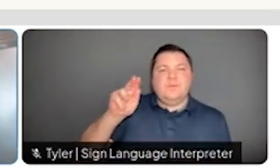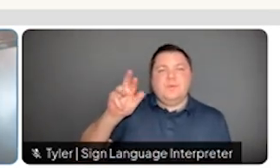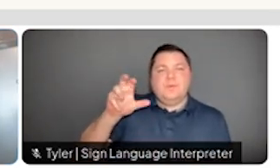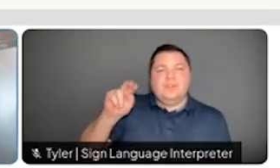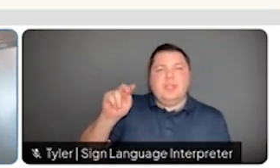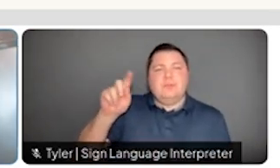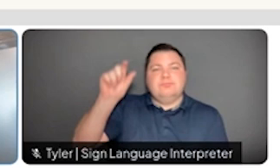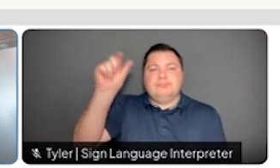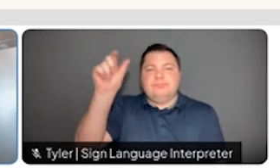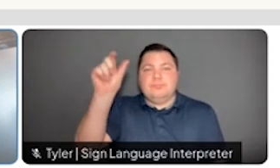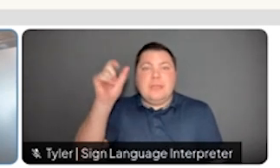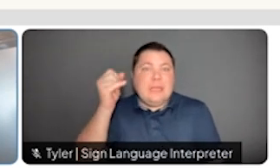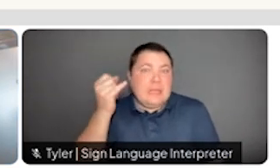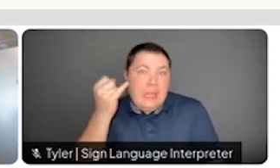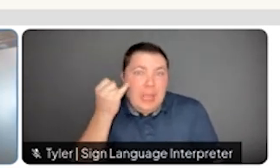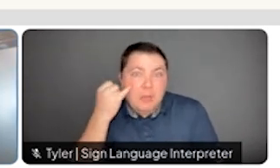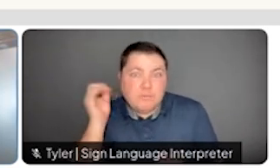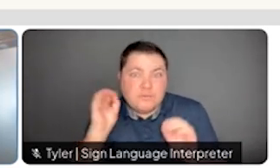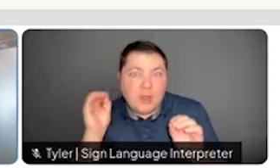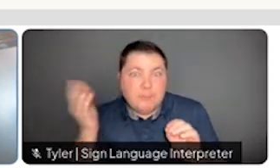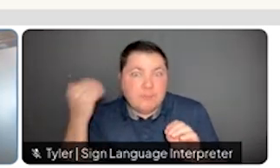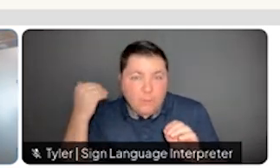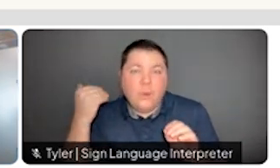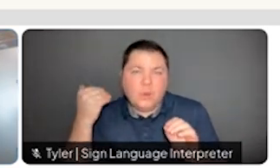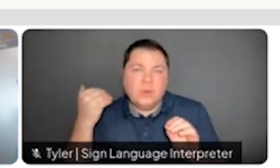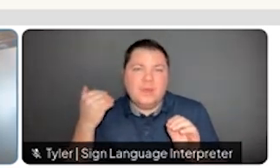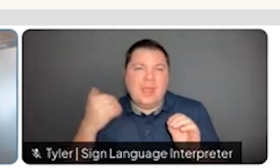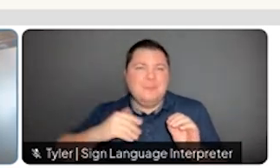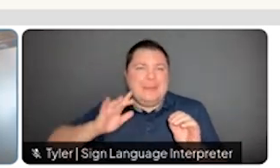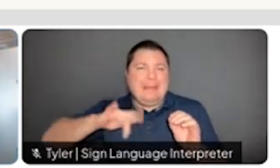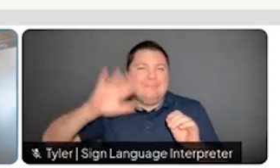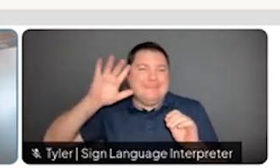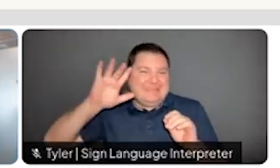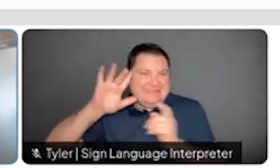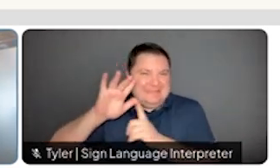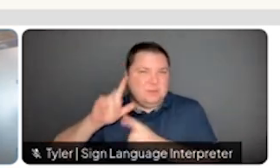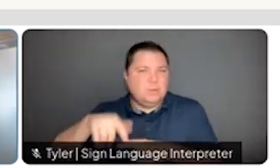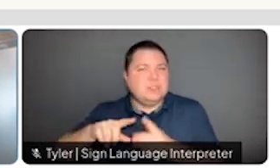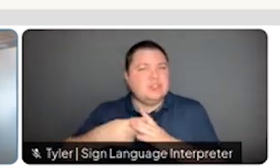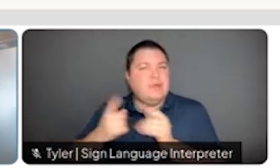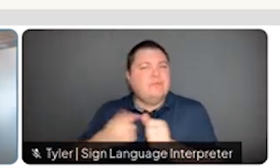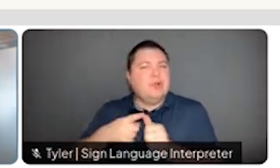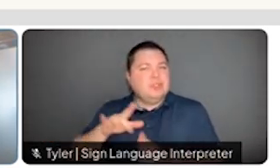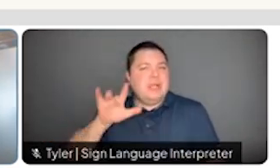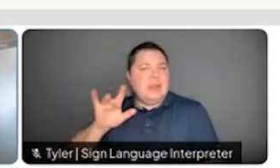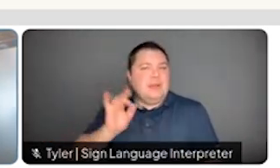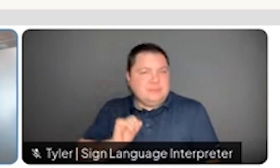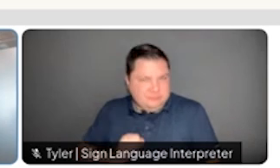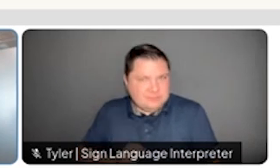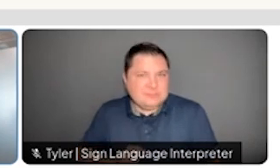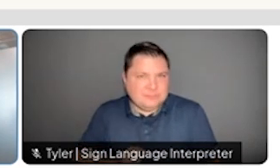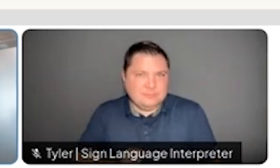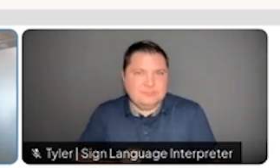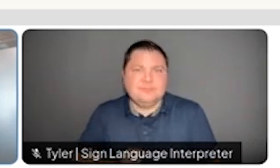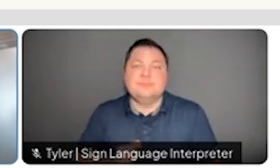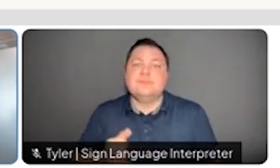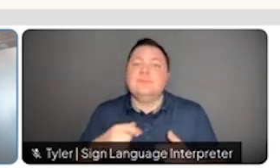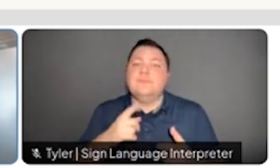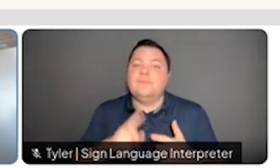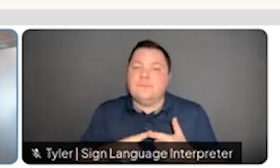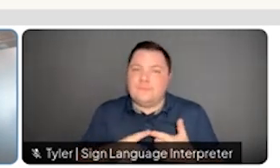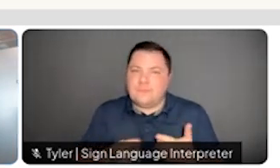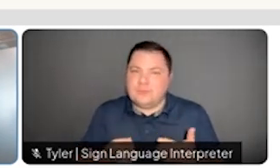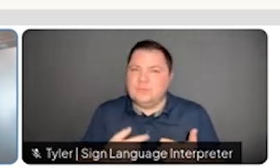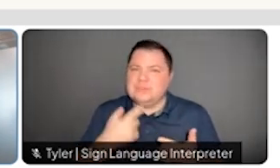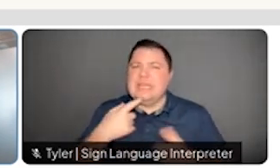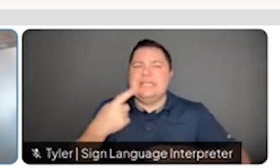the past, you'll have an empty page in which you can start your first distribution by clicking on that button. At that point, we ask for your effective date.